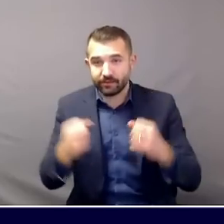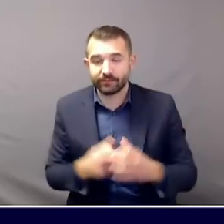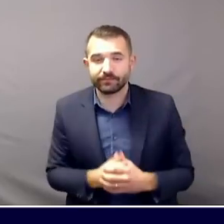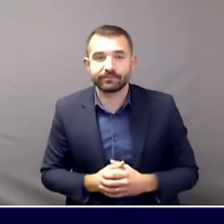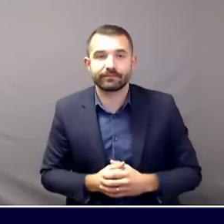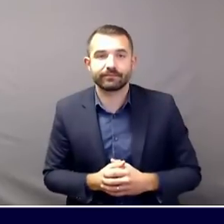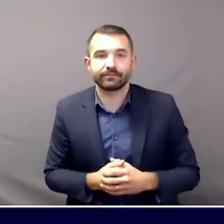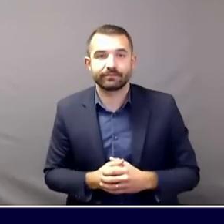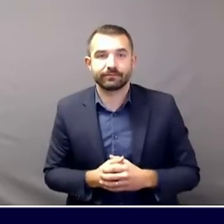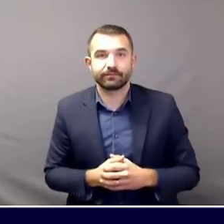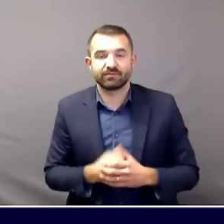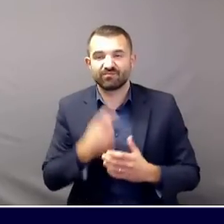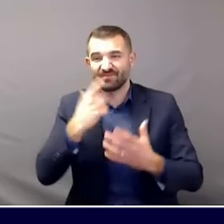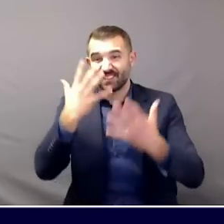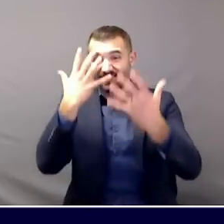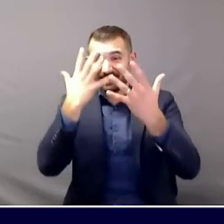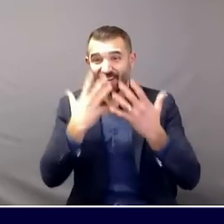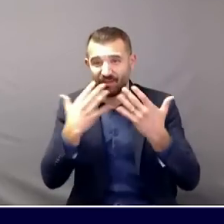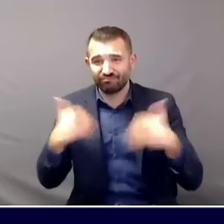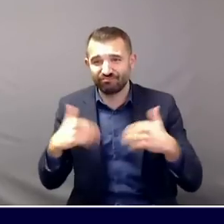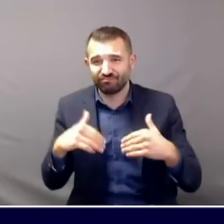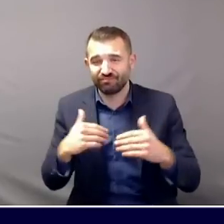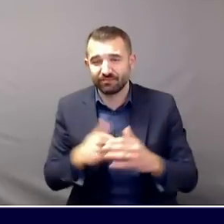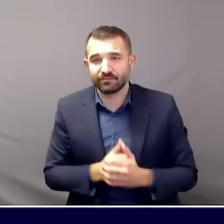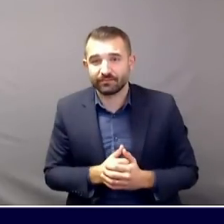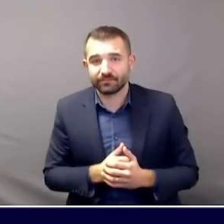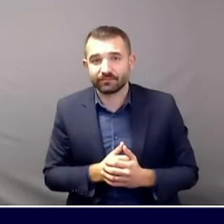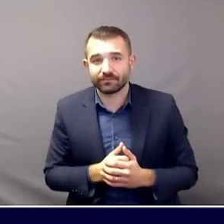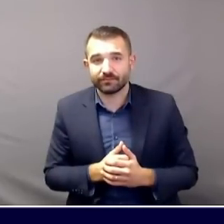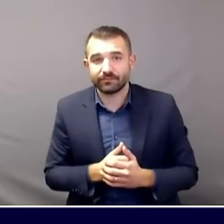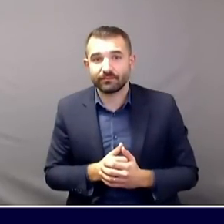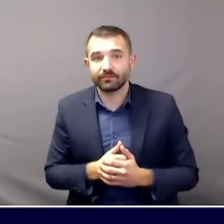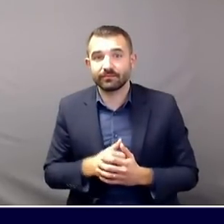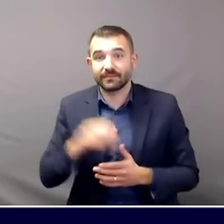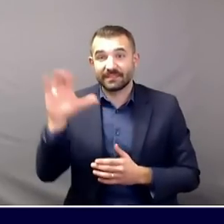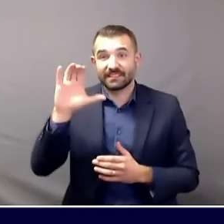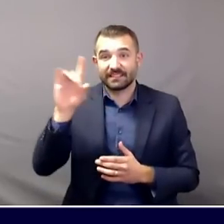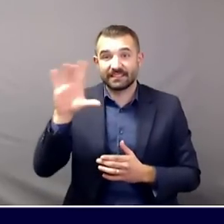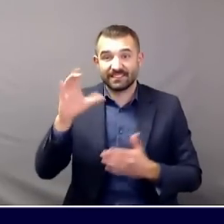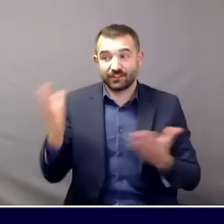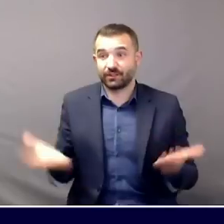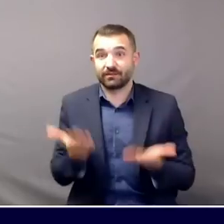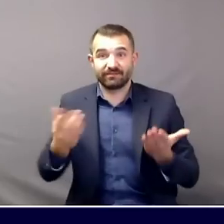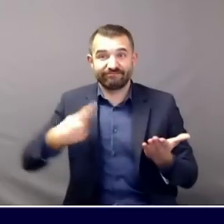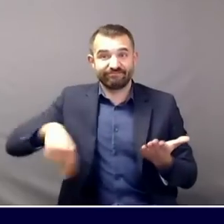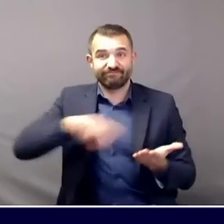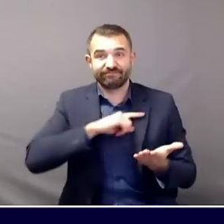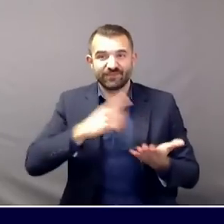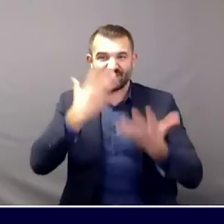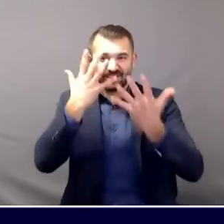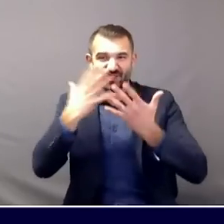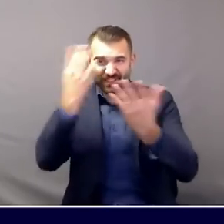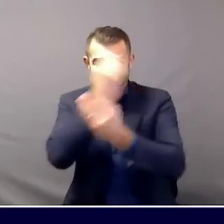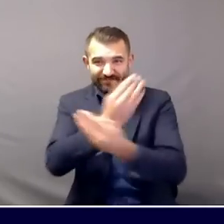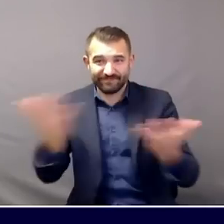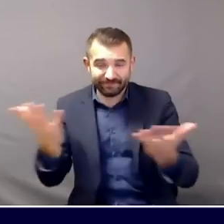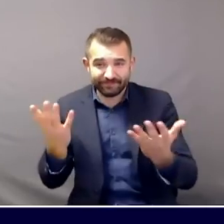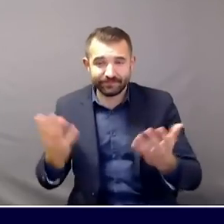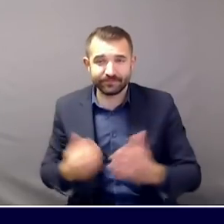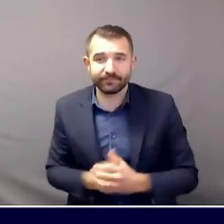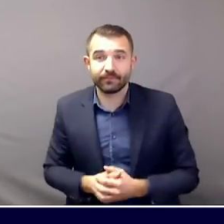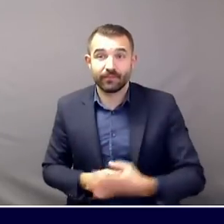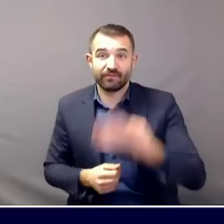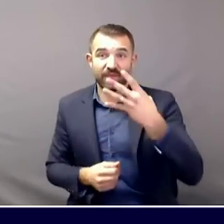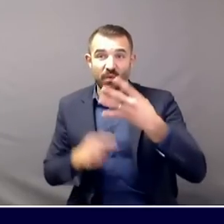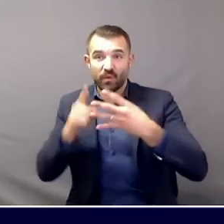of sad and somber notes. The Maine CDC is saddened to report the deaths of 4